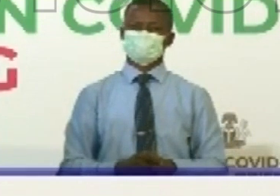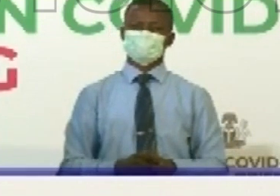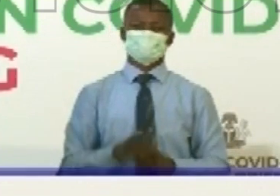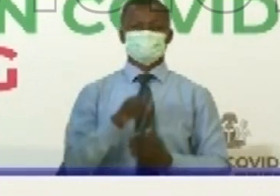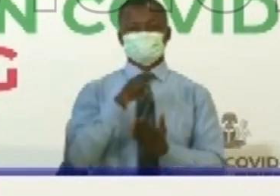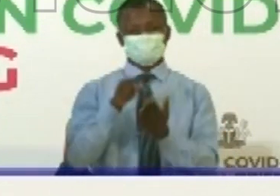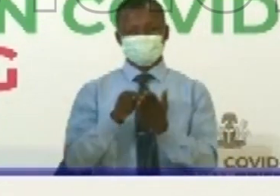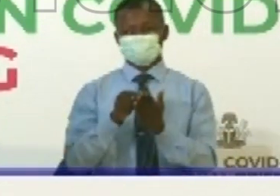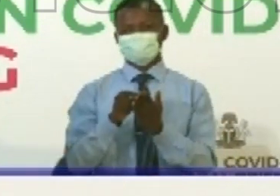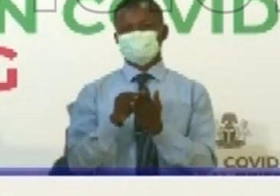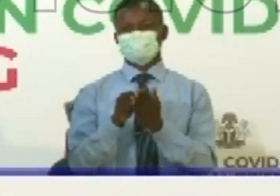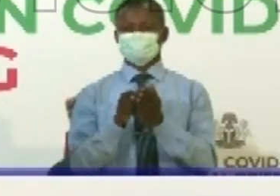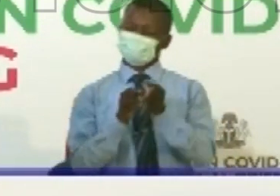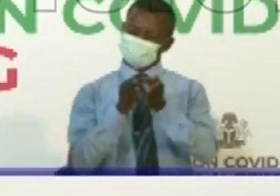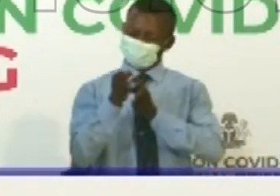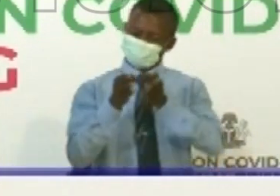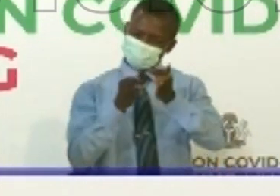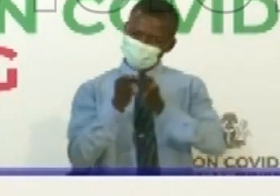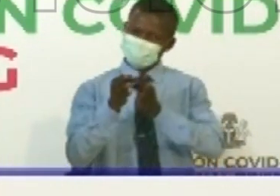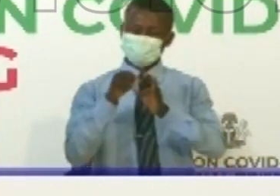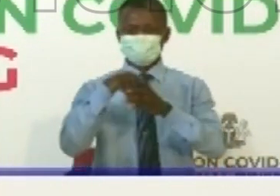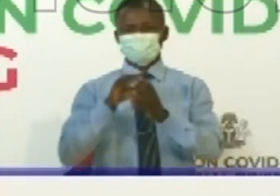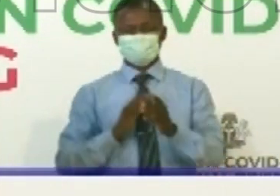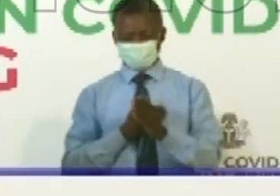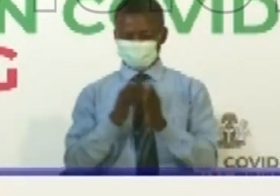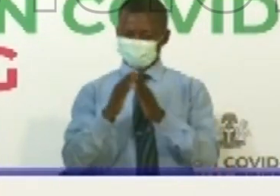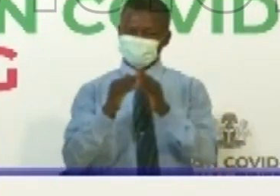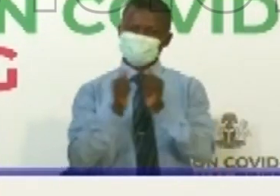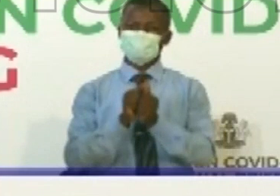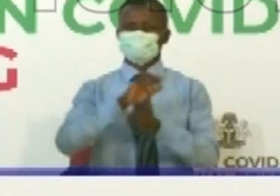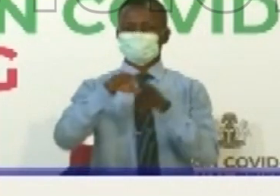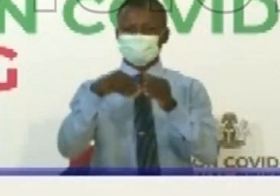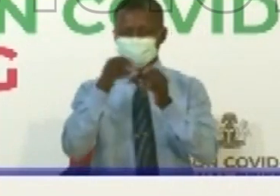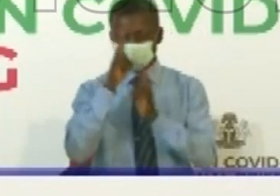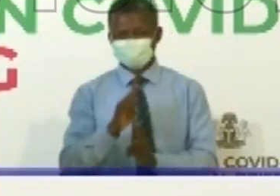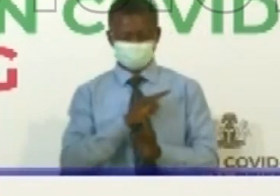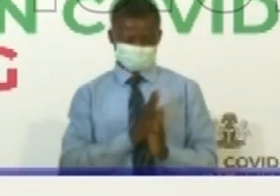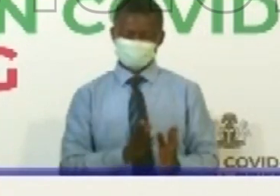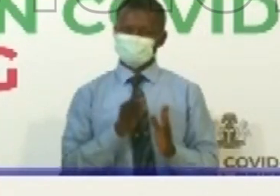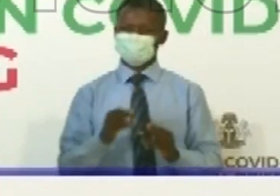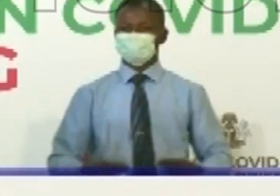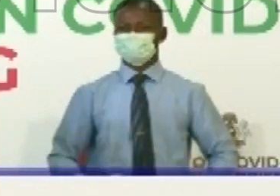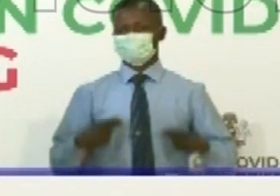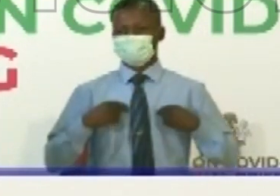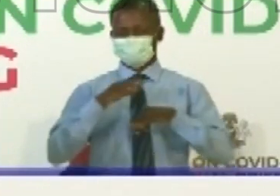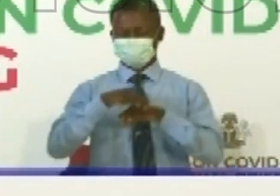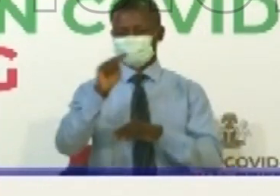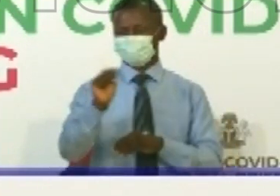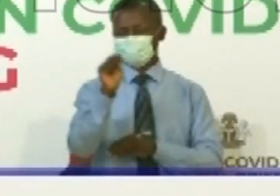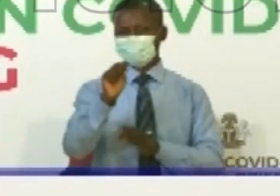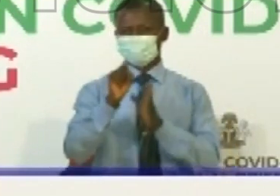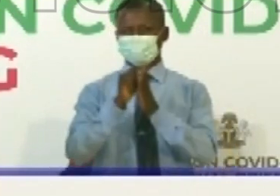This was also underscored in our meeting with the Honorable Commissioners of Health on Tuesday, September